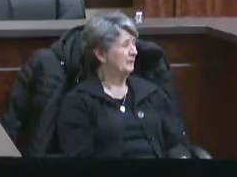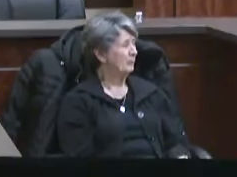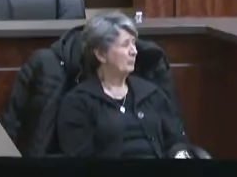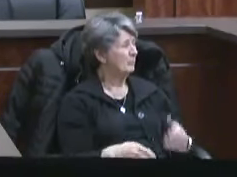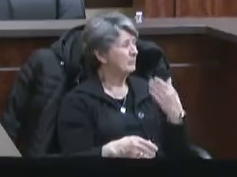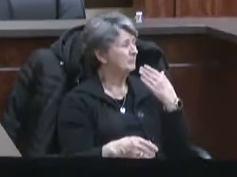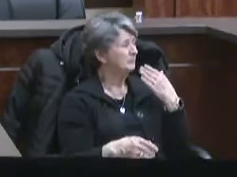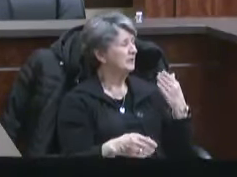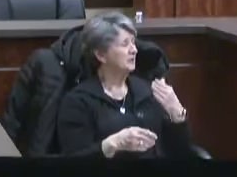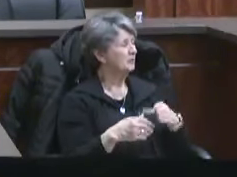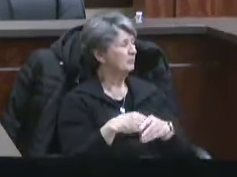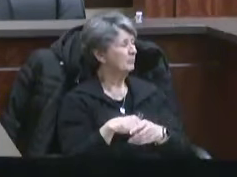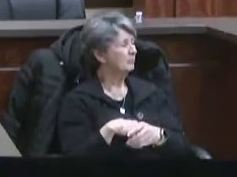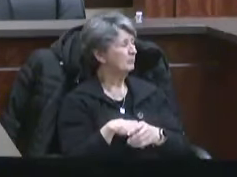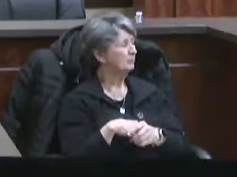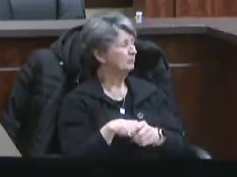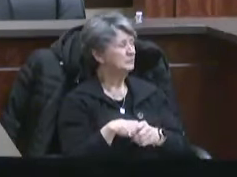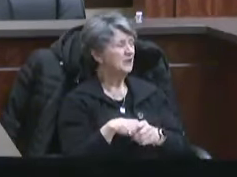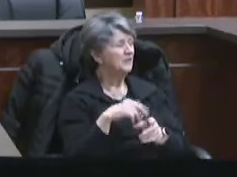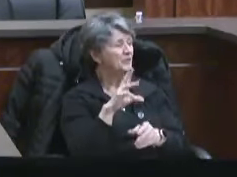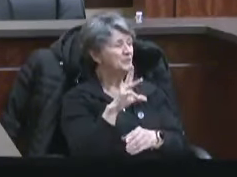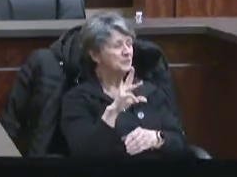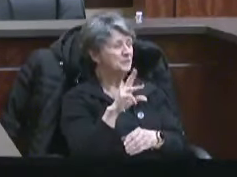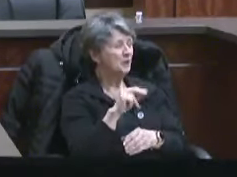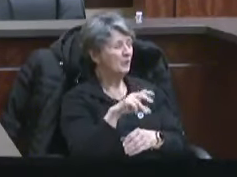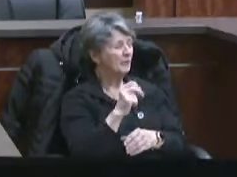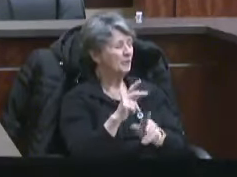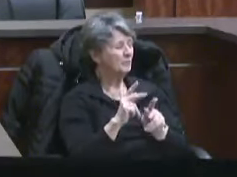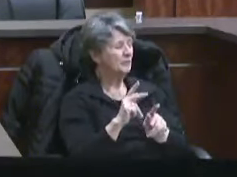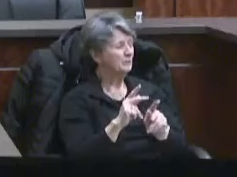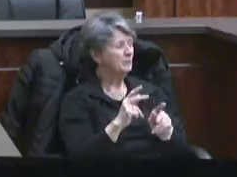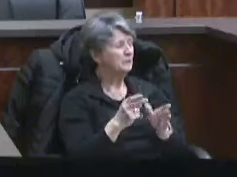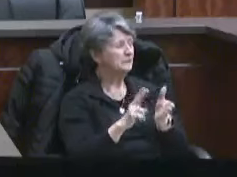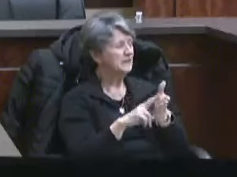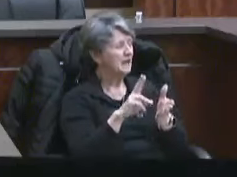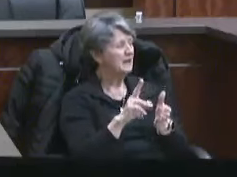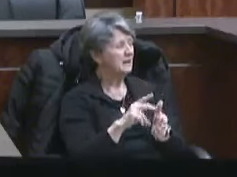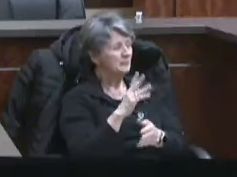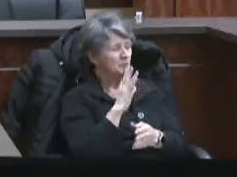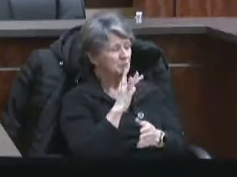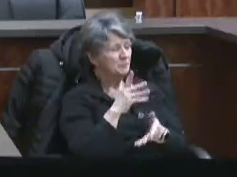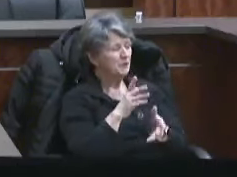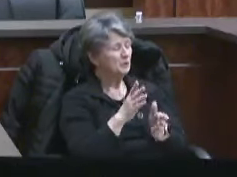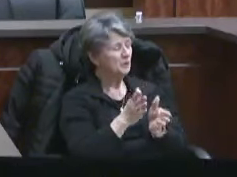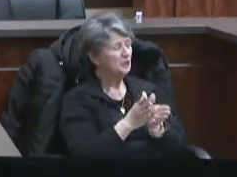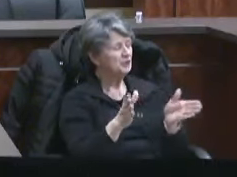Thank you. I have no one else signed up to speak during the general public hearing. Is there anyone else who would like to